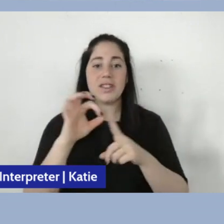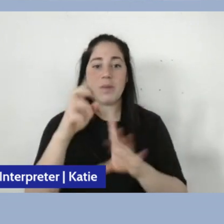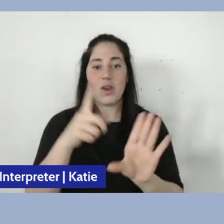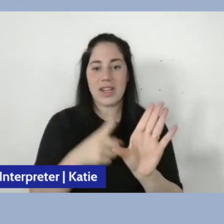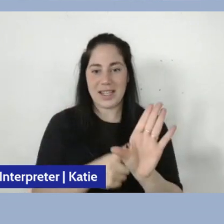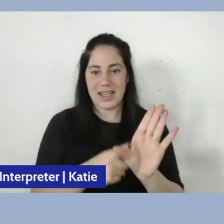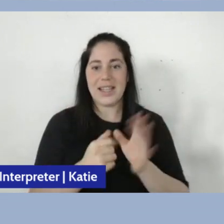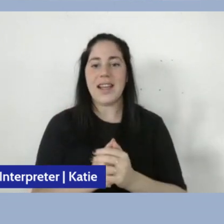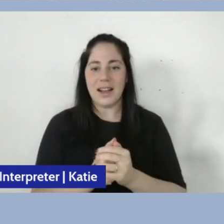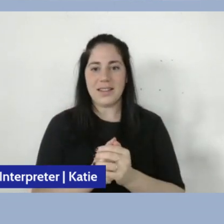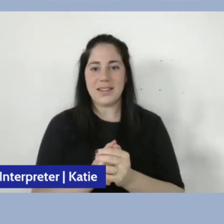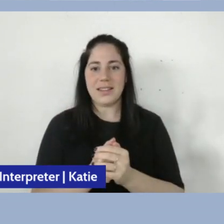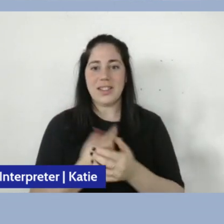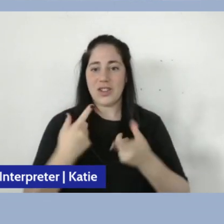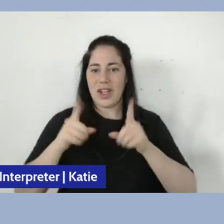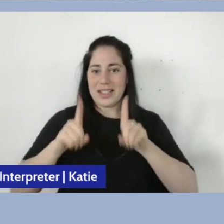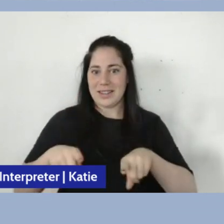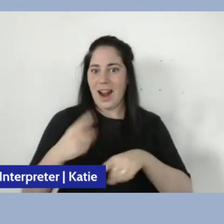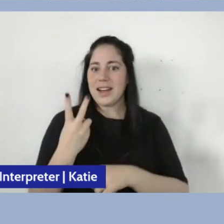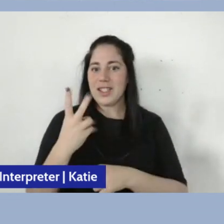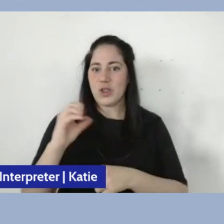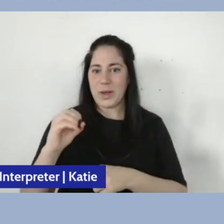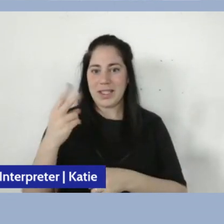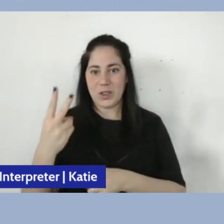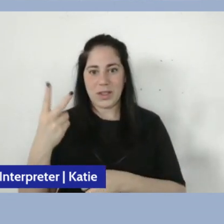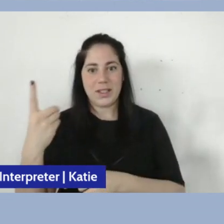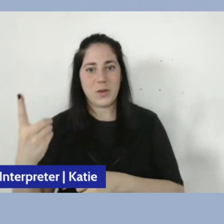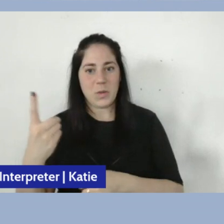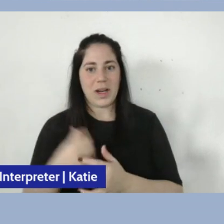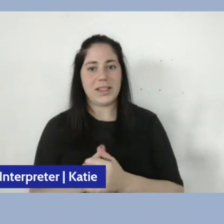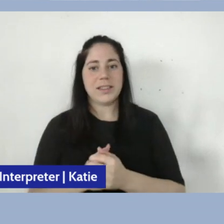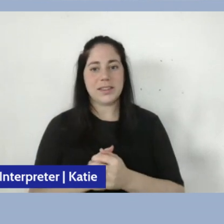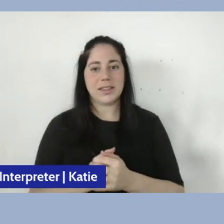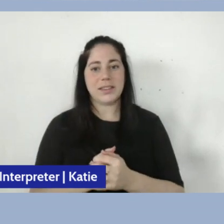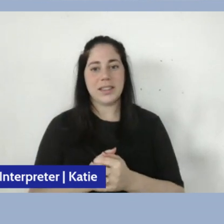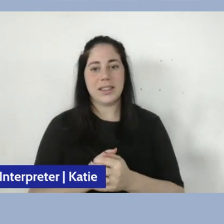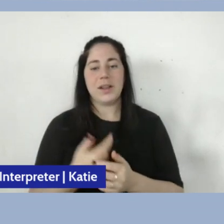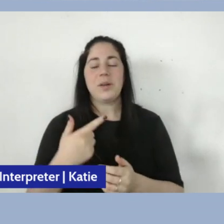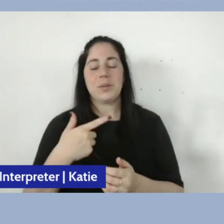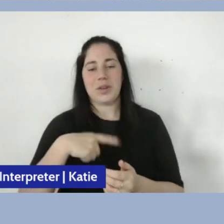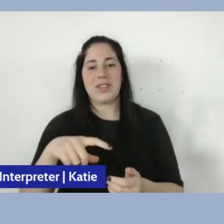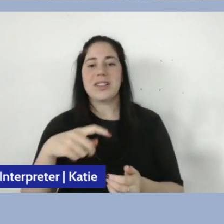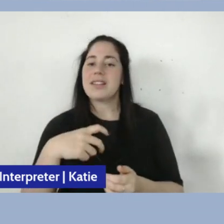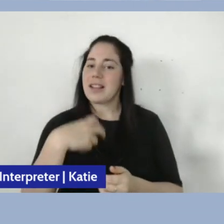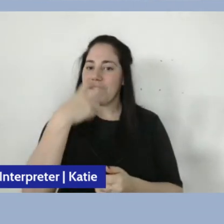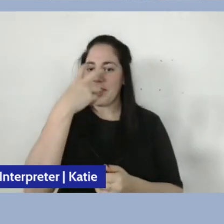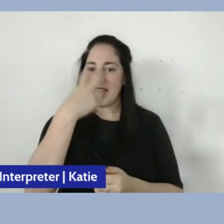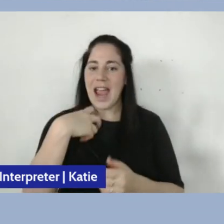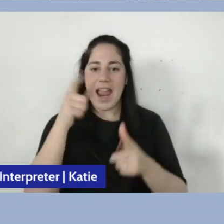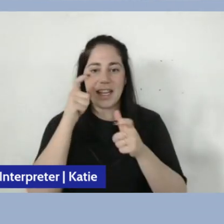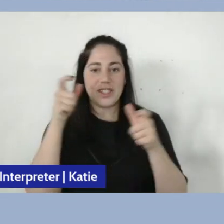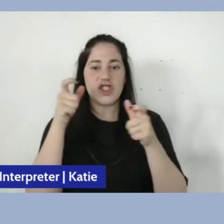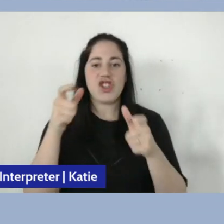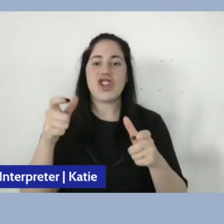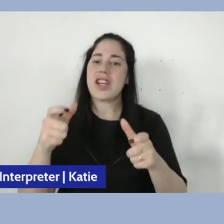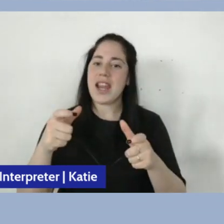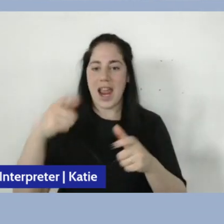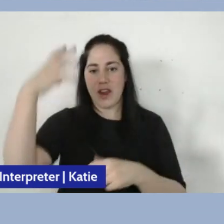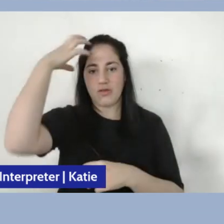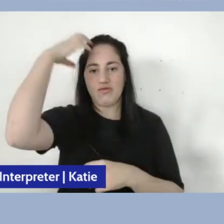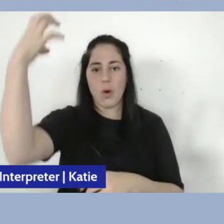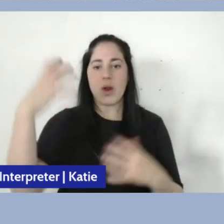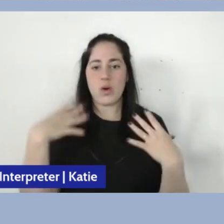about 2021 in response to the Aged Care Royal Commission. And so we